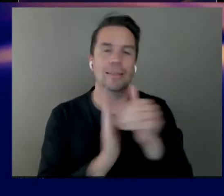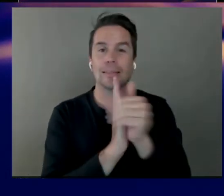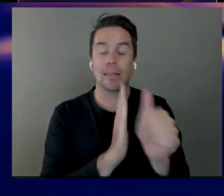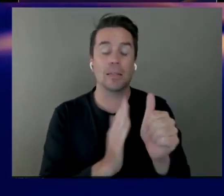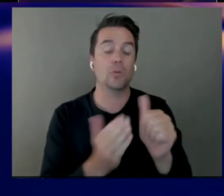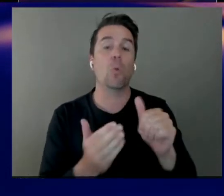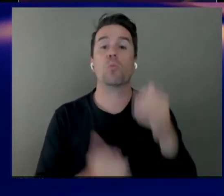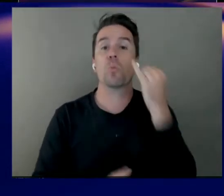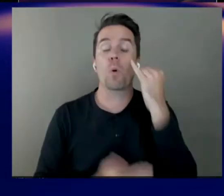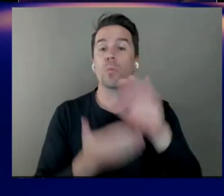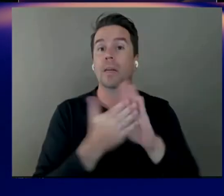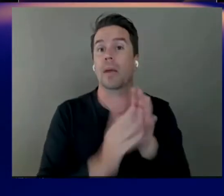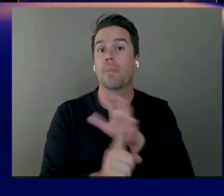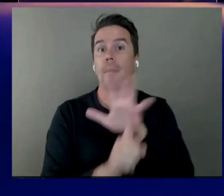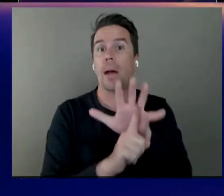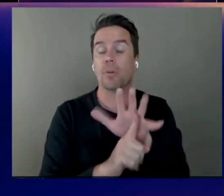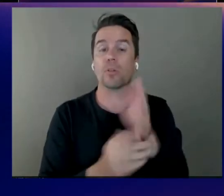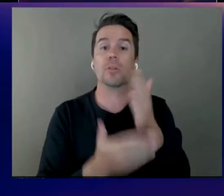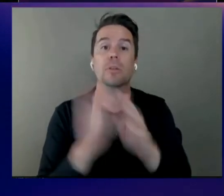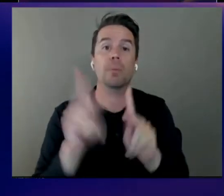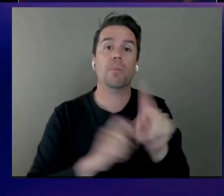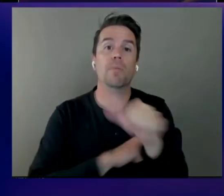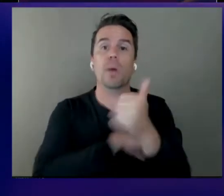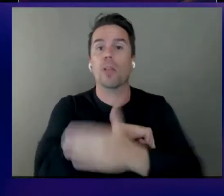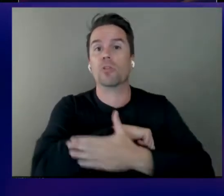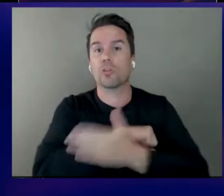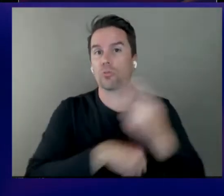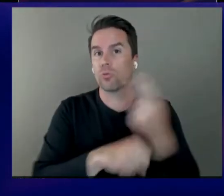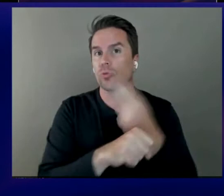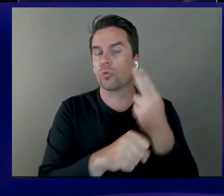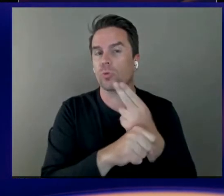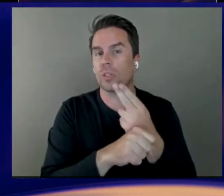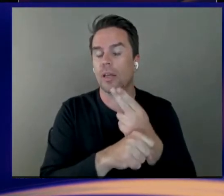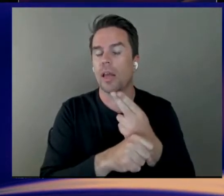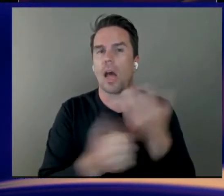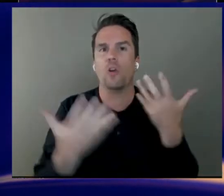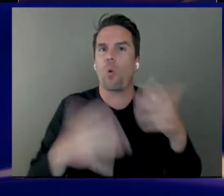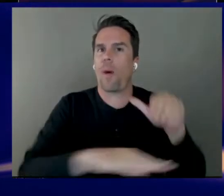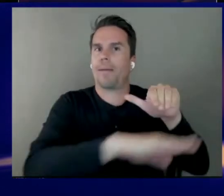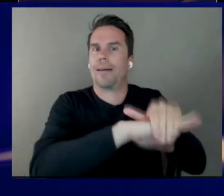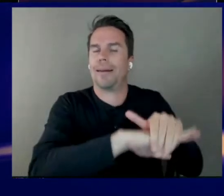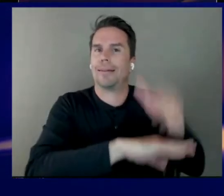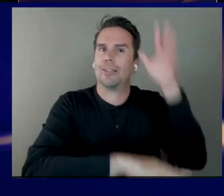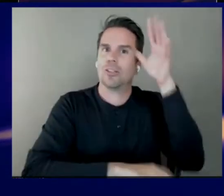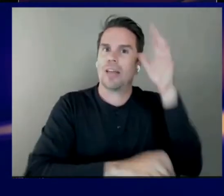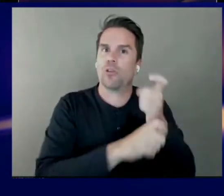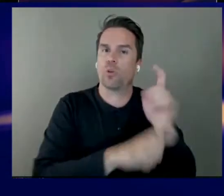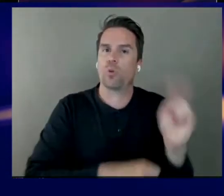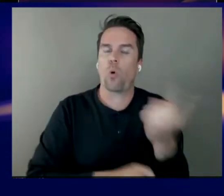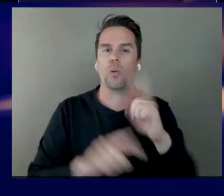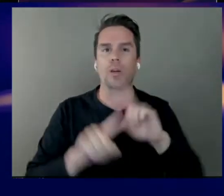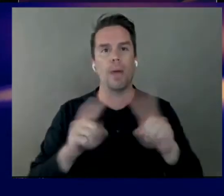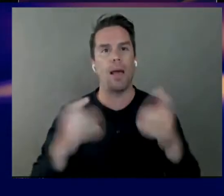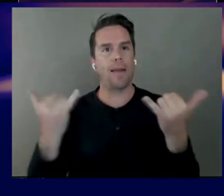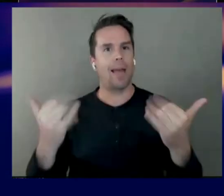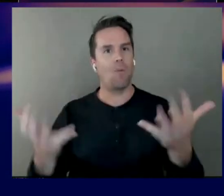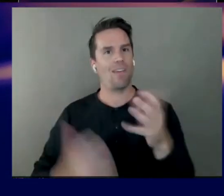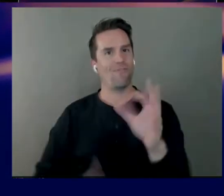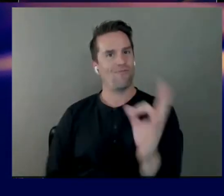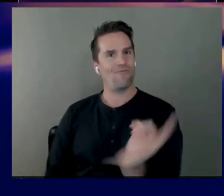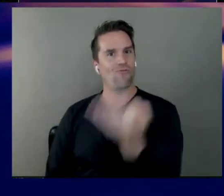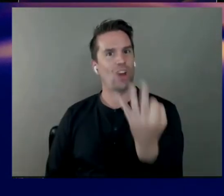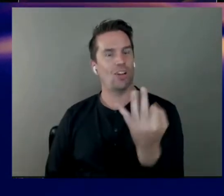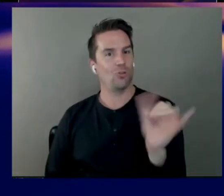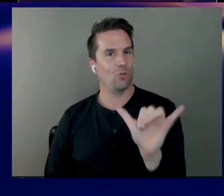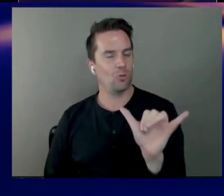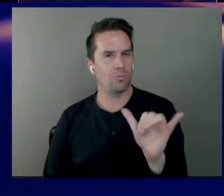get some overseas users, and you say, I just don't want to do English dad jokes, but I want to actually add dad jokes in French. Oh, yeah. As There one we would go. do.